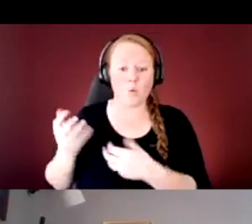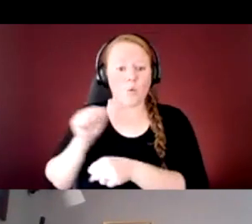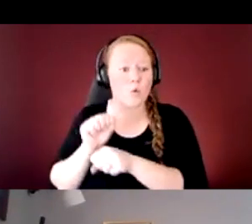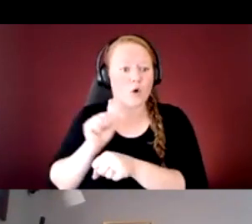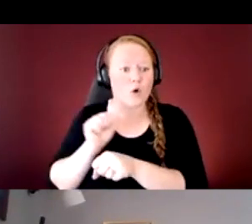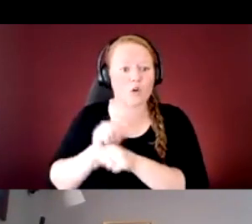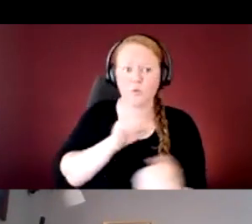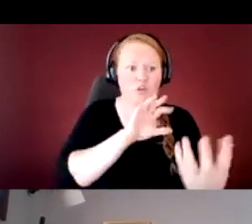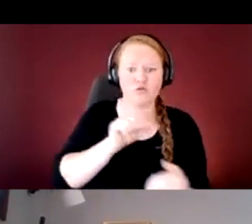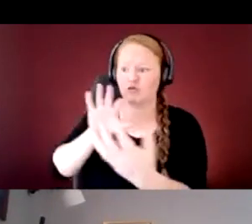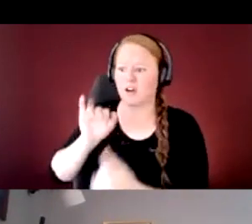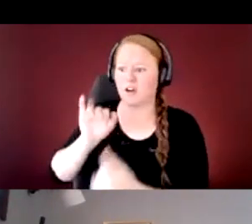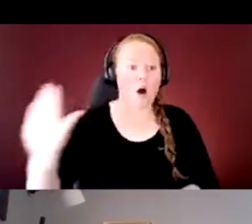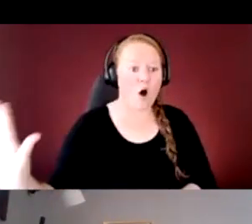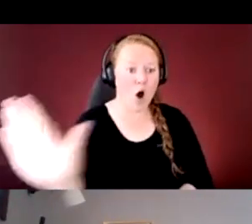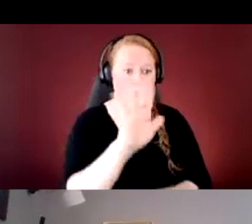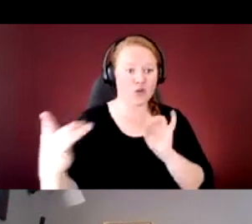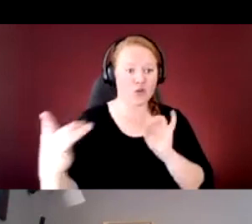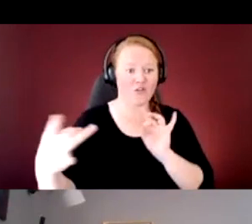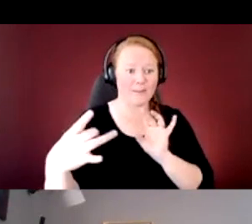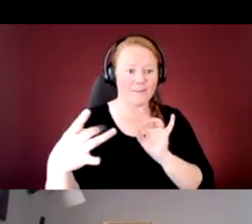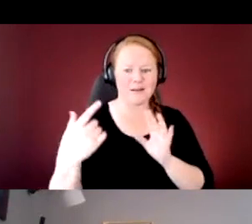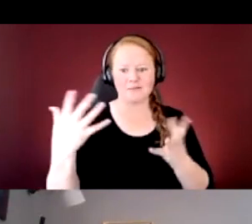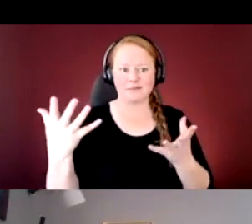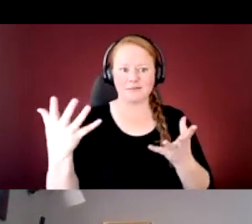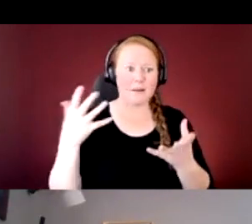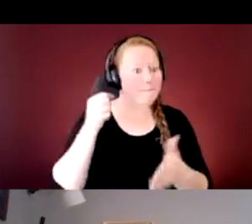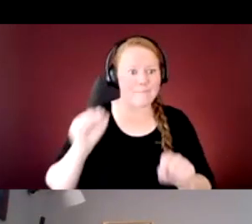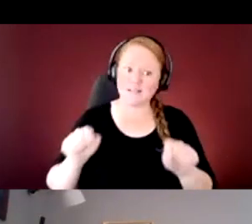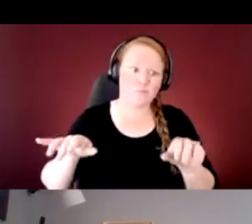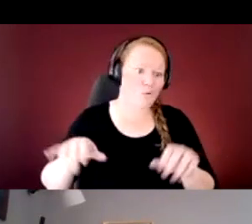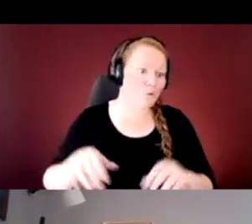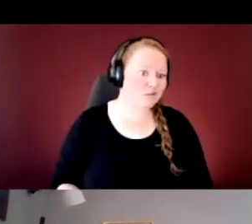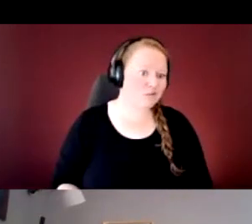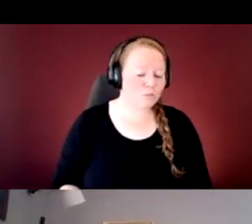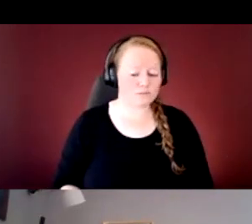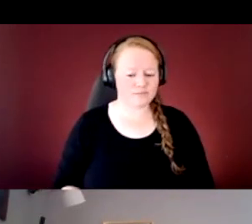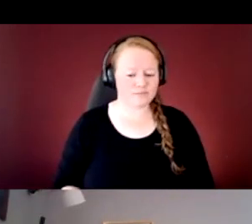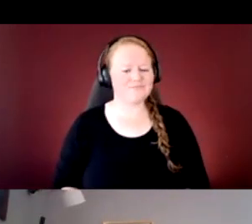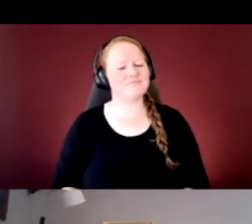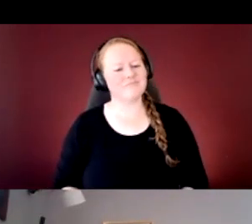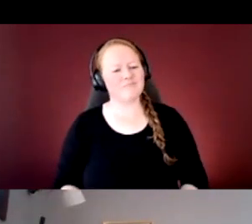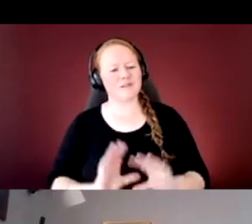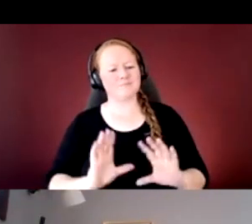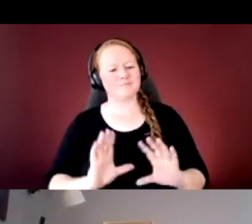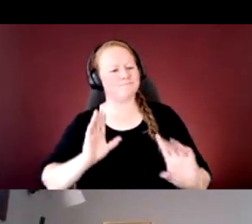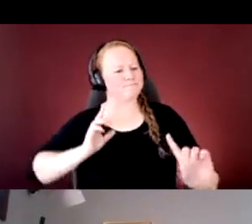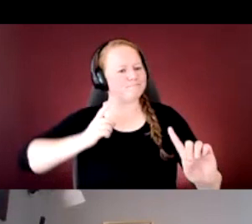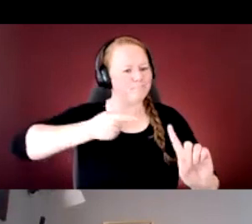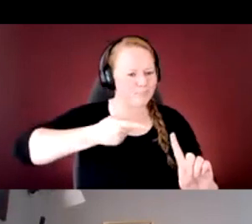citizen comment and observation that we could get our hands on. The bulk of today's meeting will be focused on the direct